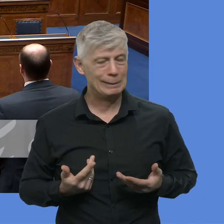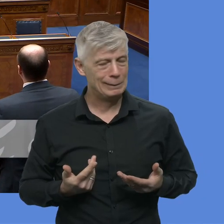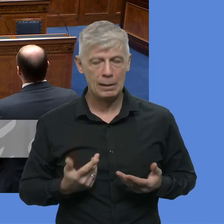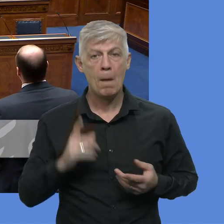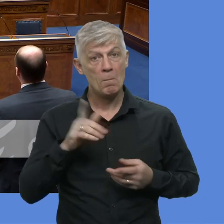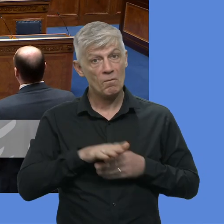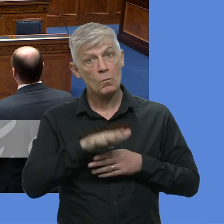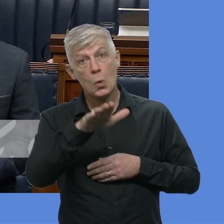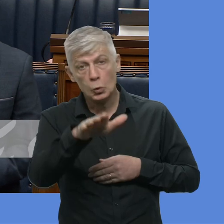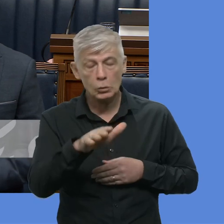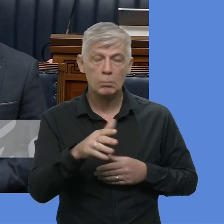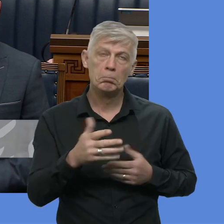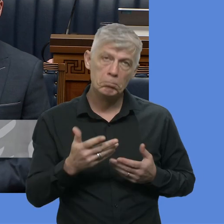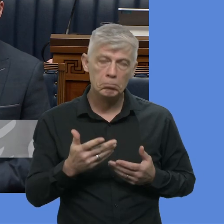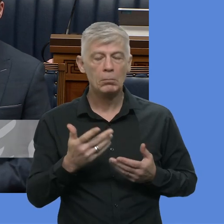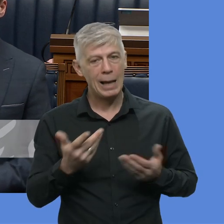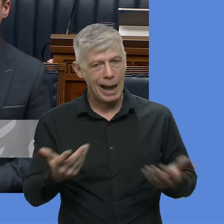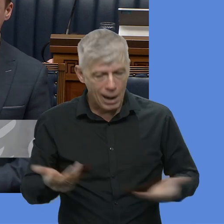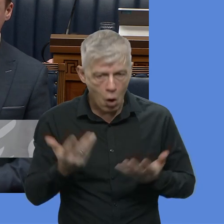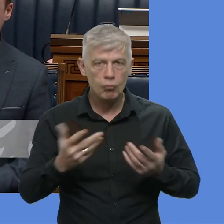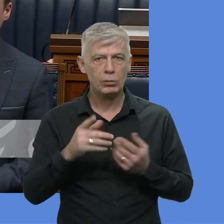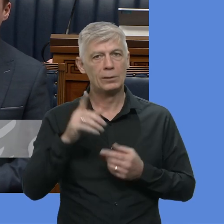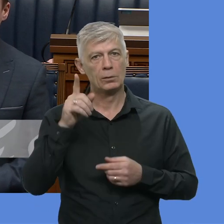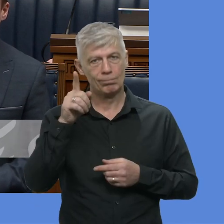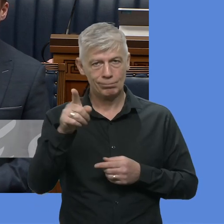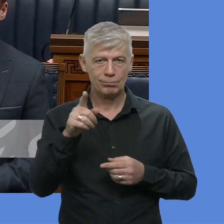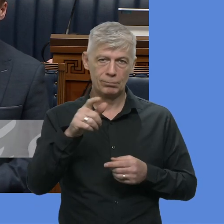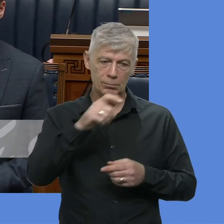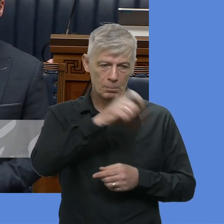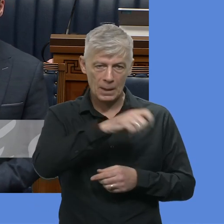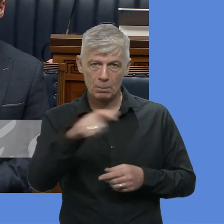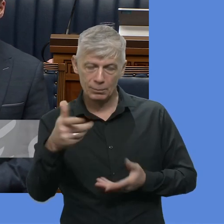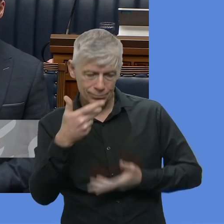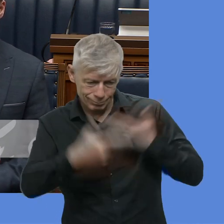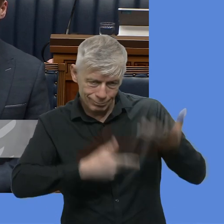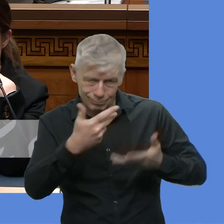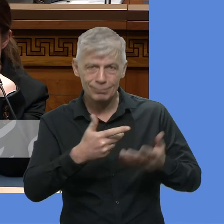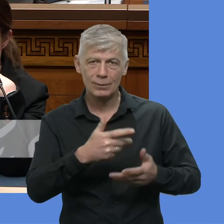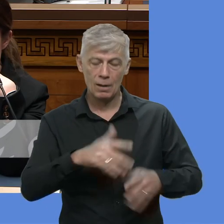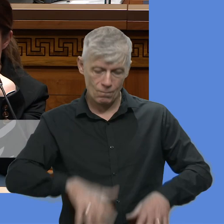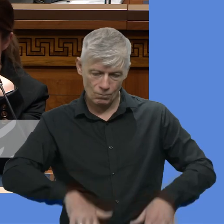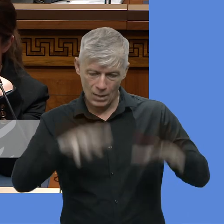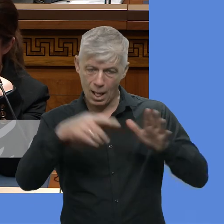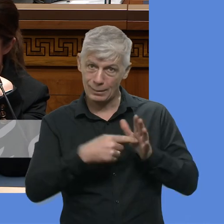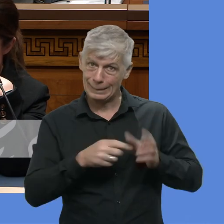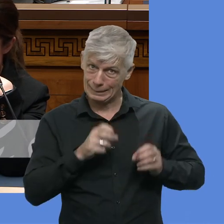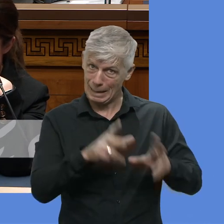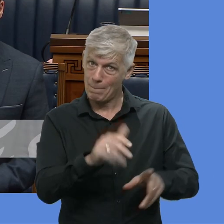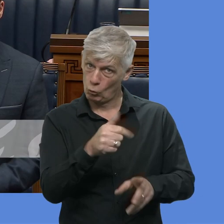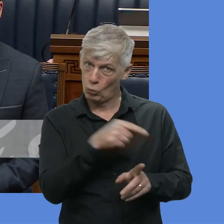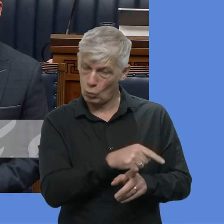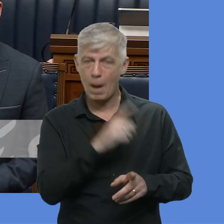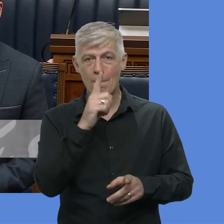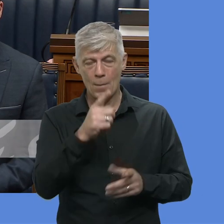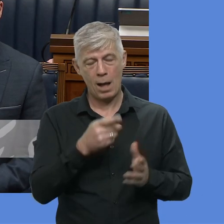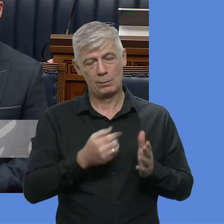Moving forward, I really would encourage the member to make her constituents that have been affected aware of the FloodRe scheme. There is a levy that is